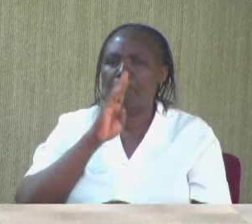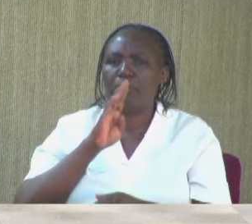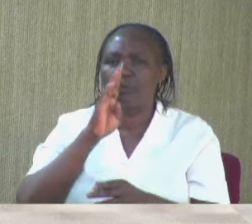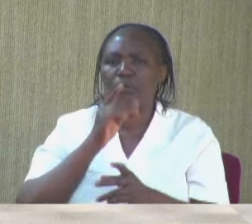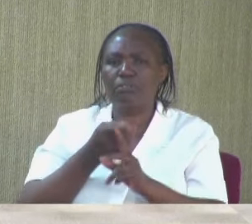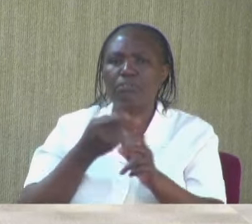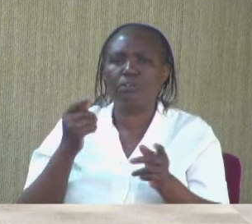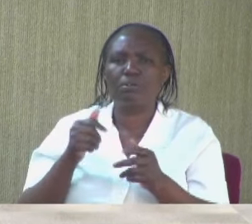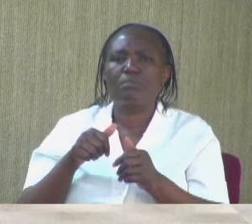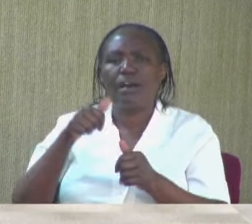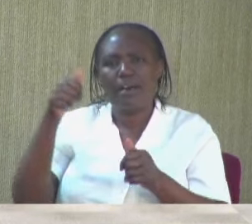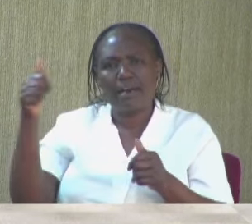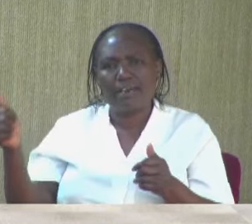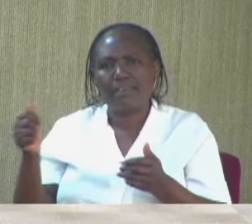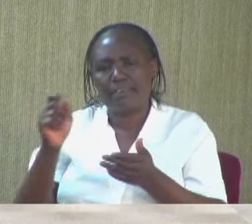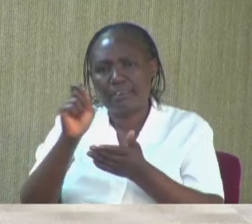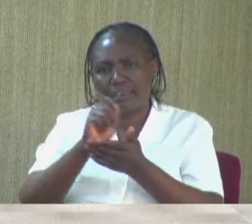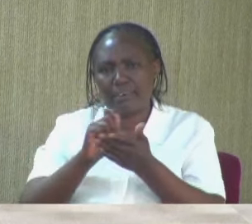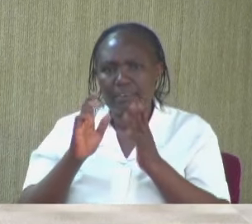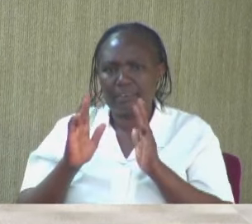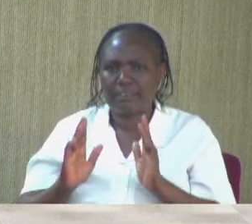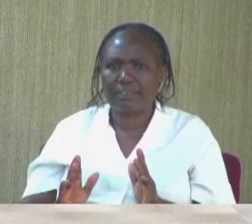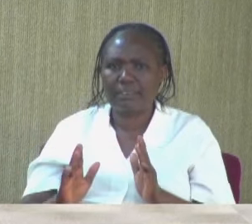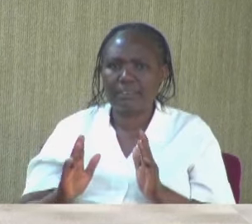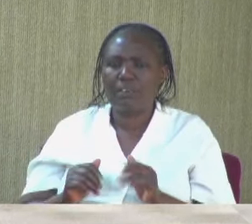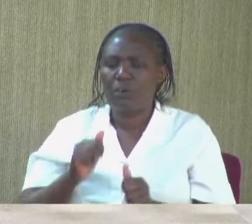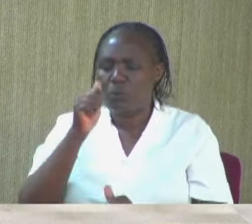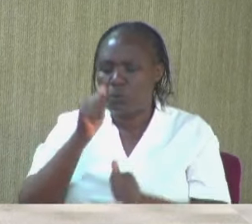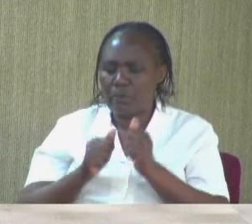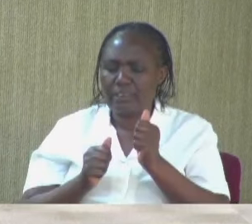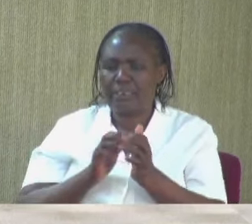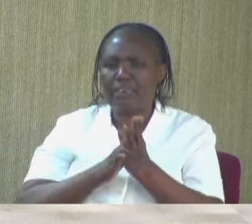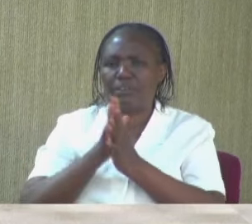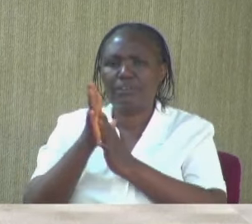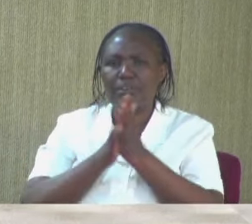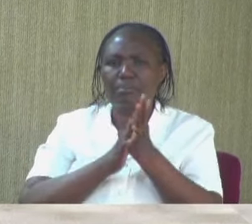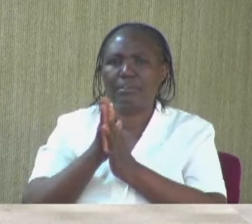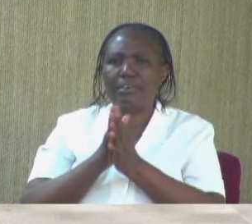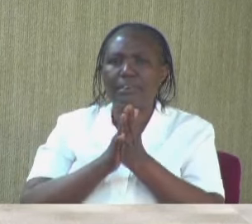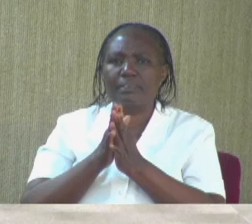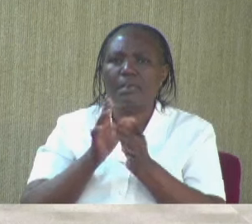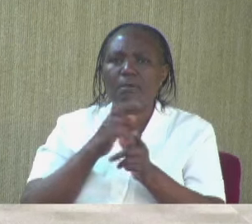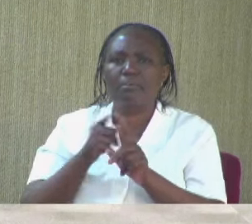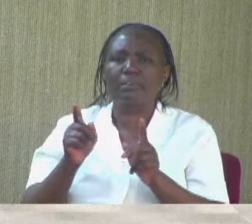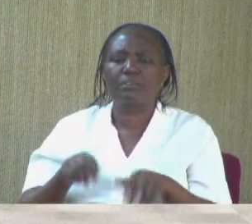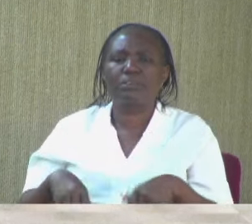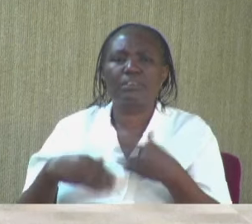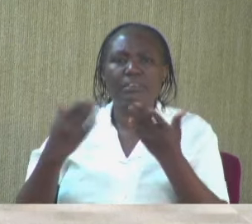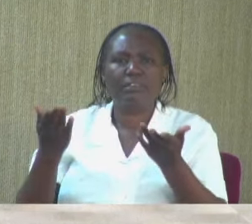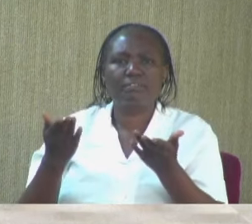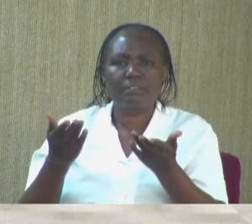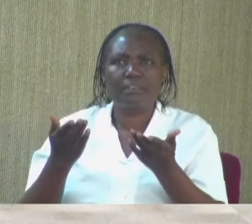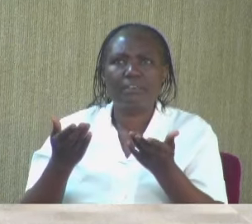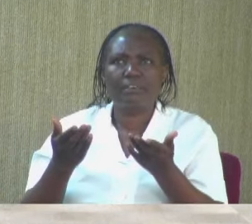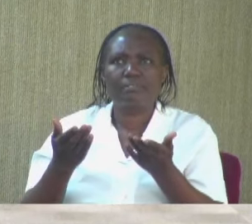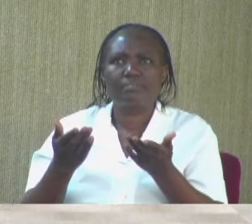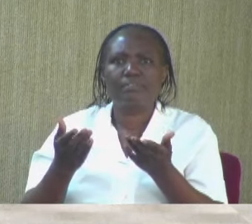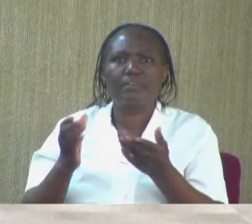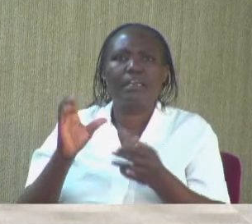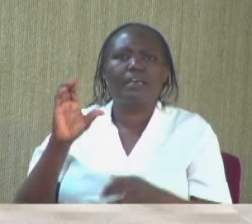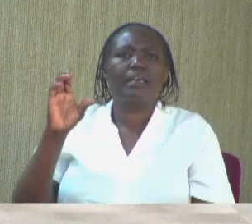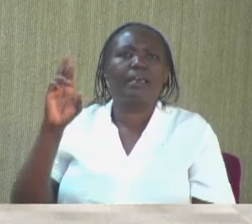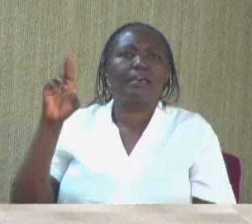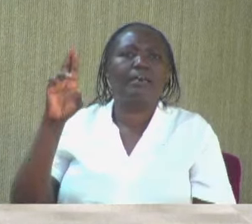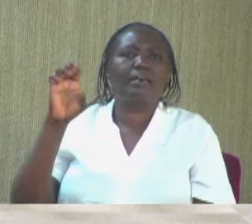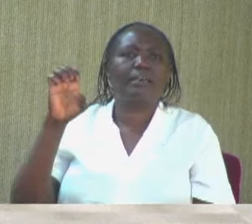from sources that are not inspired without giving credit where they got that expression from. Are you with me? And we